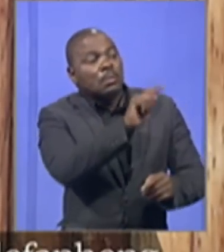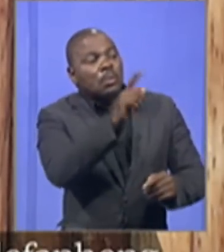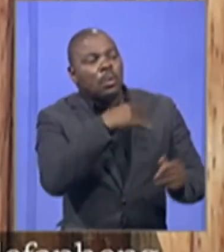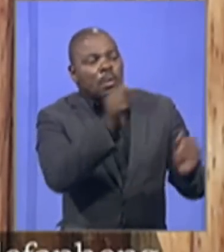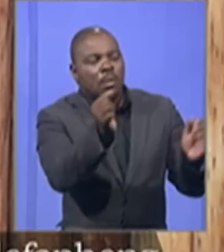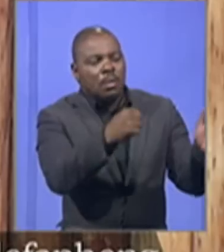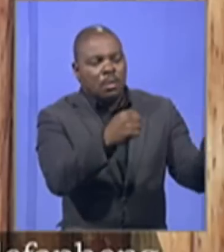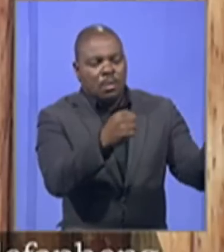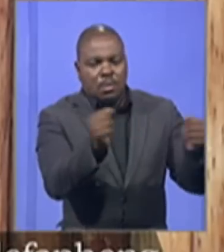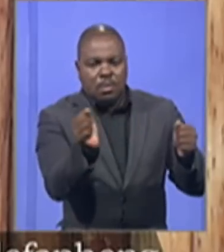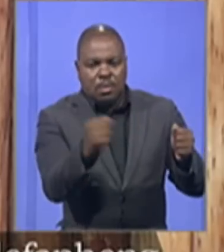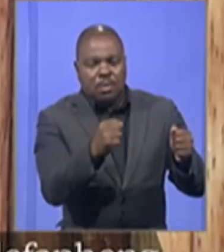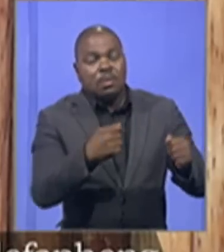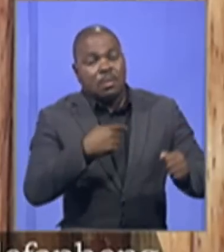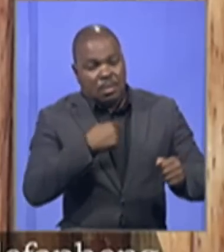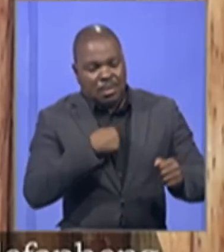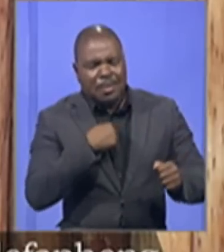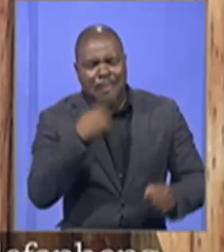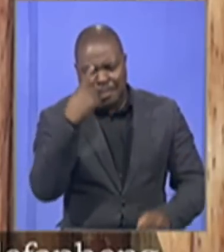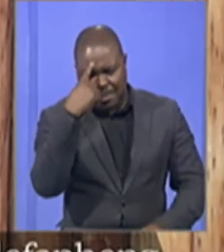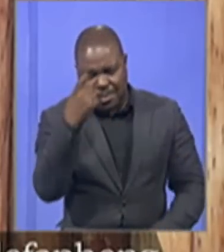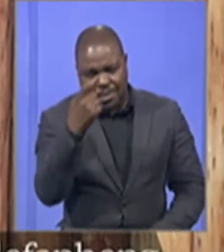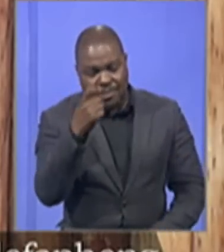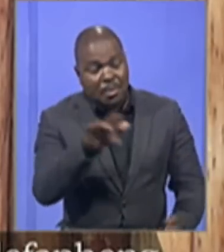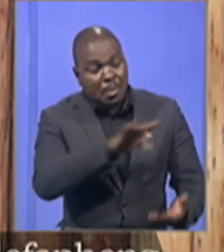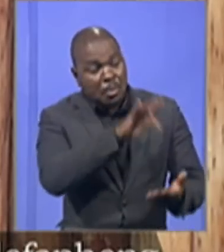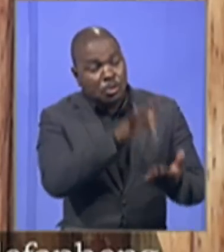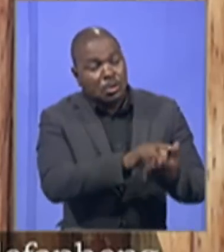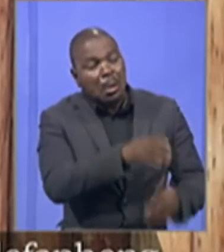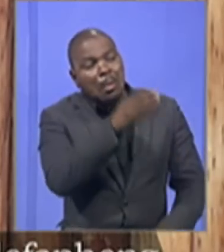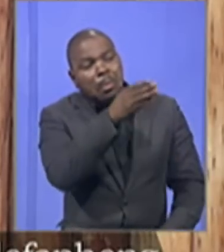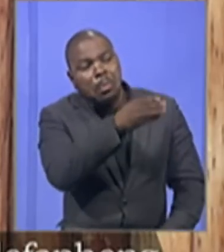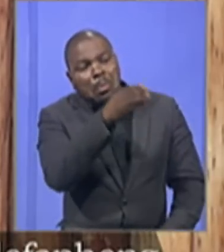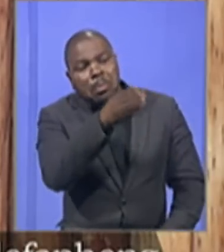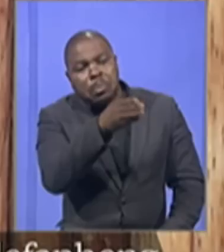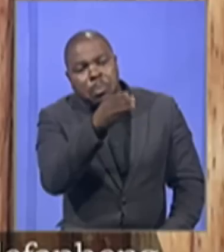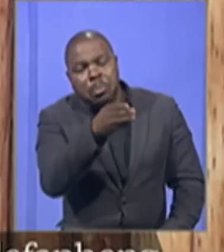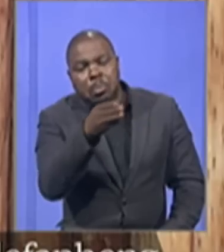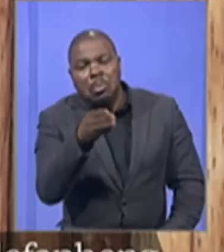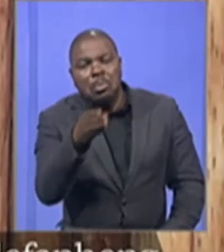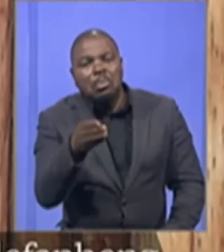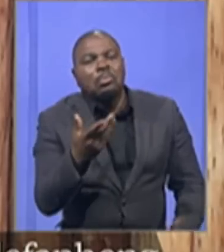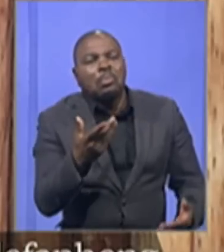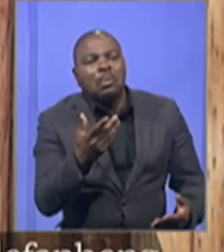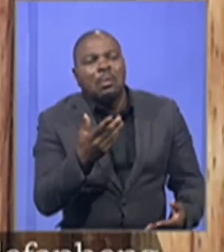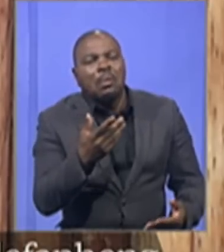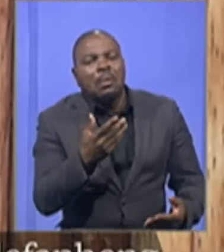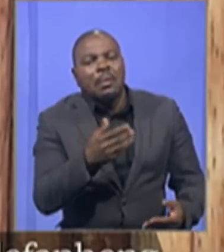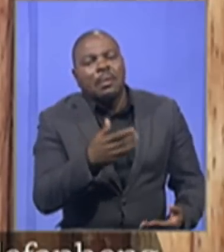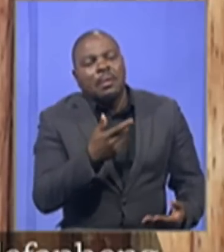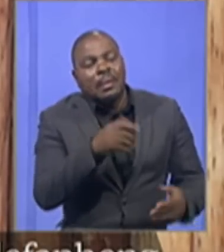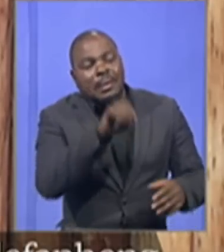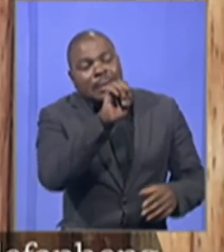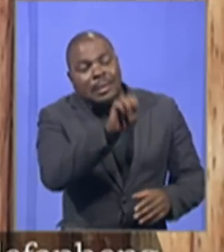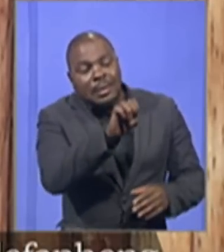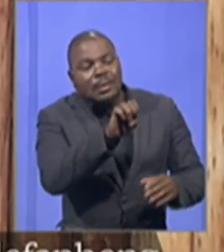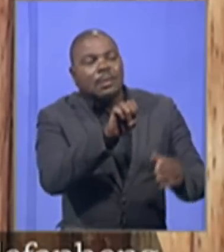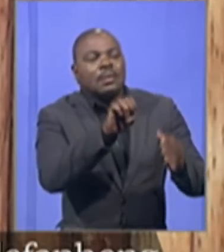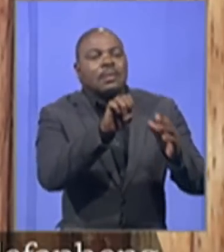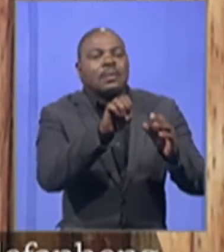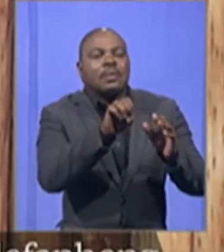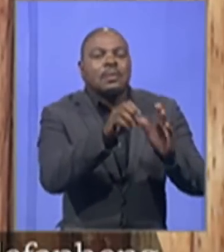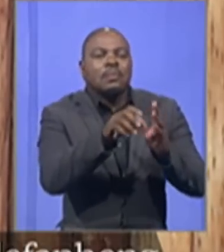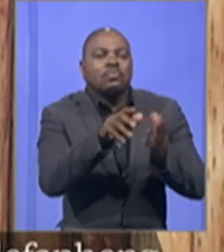ke na le tshepo ya hore dikgeo tse sentse di beilwe ka hara platform ya rona ya e-recruitment ha jwale di